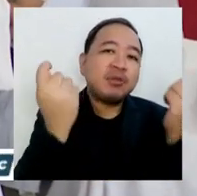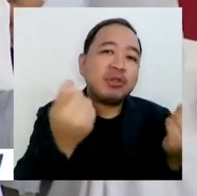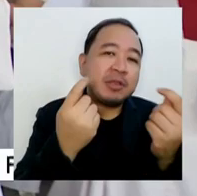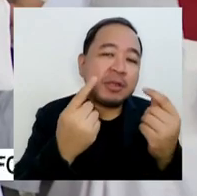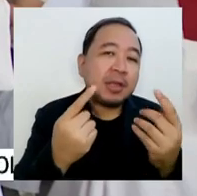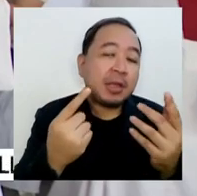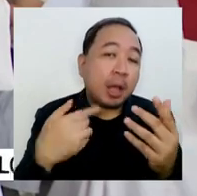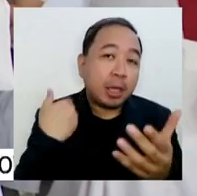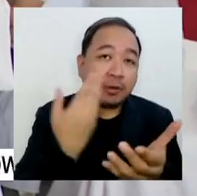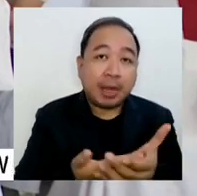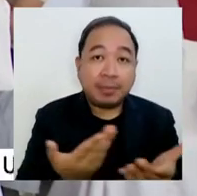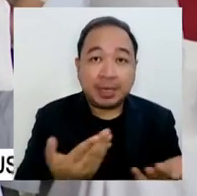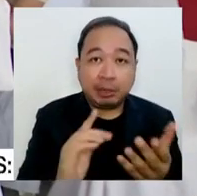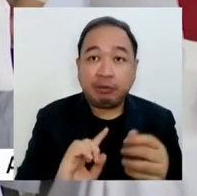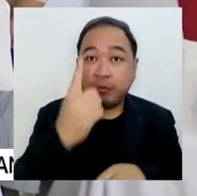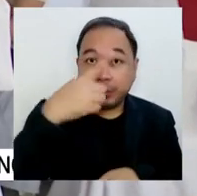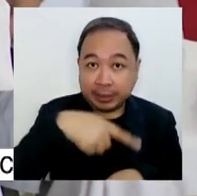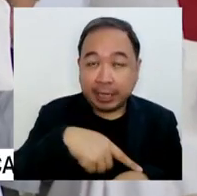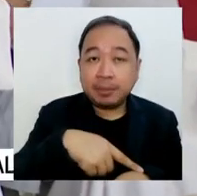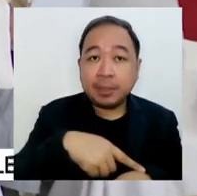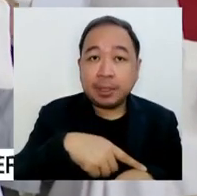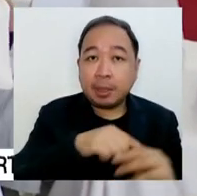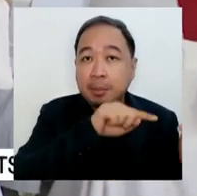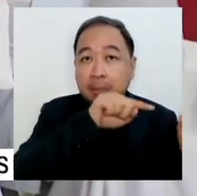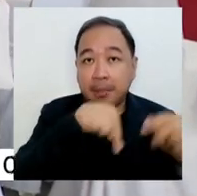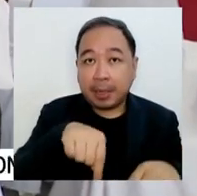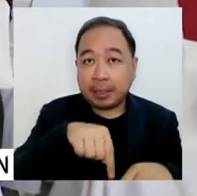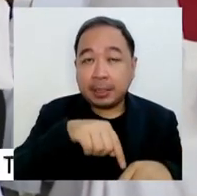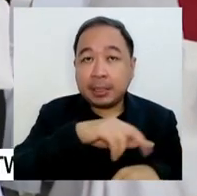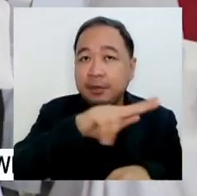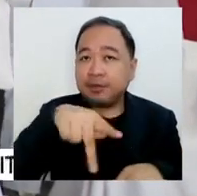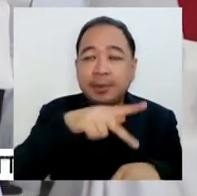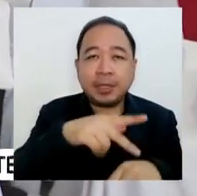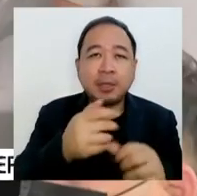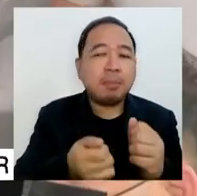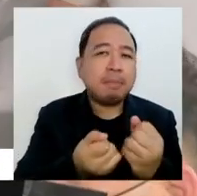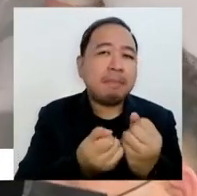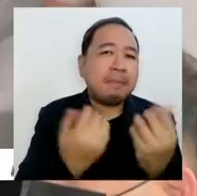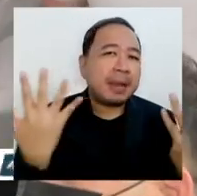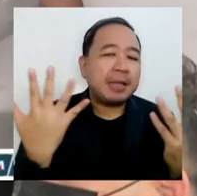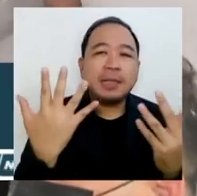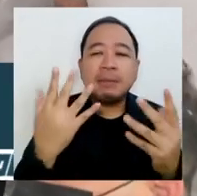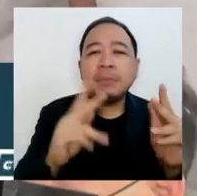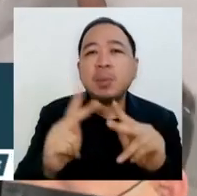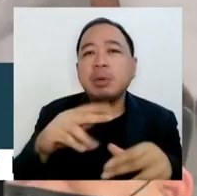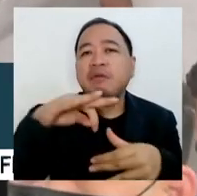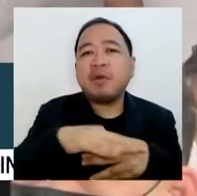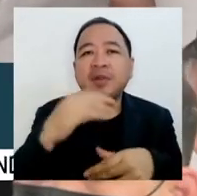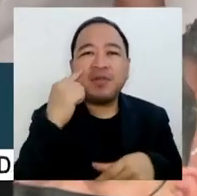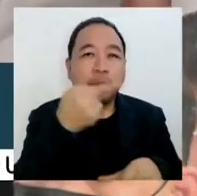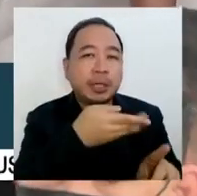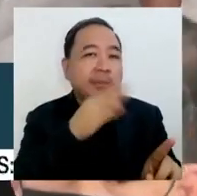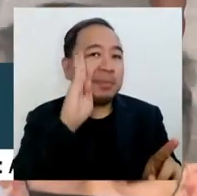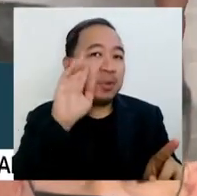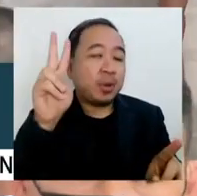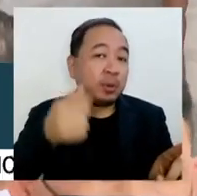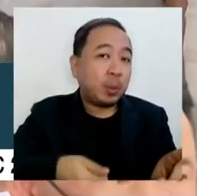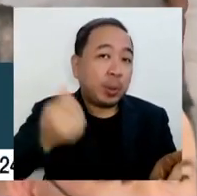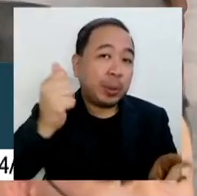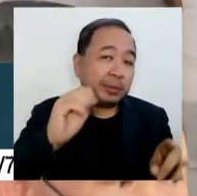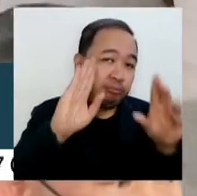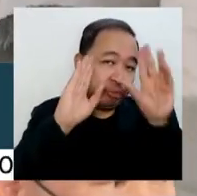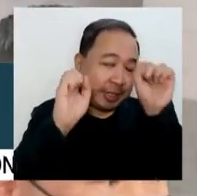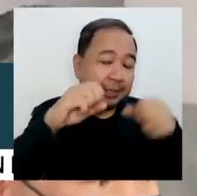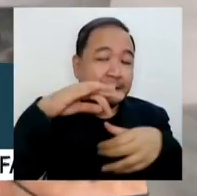the first time that he actually flew back to the Philippines' most vote-rich province since he won the presidency back in